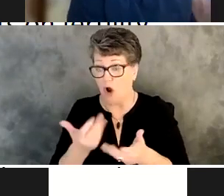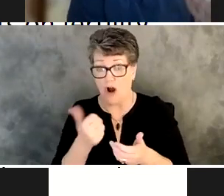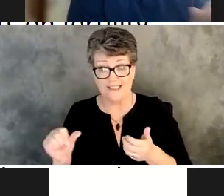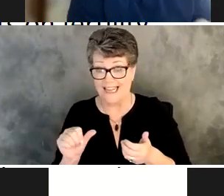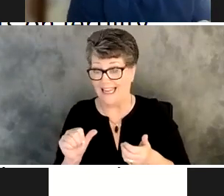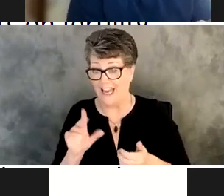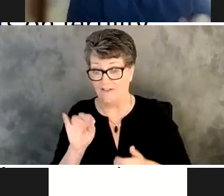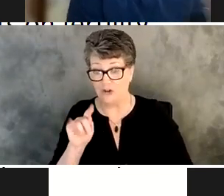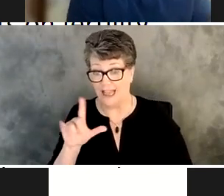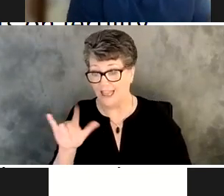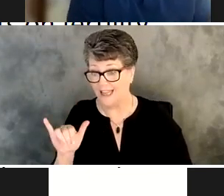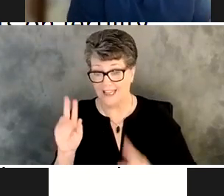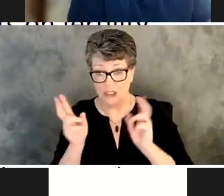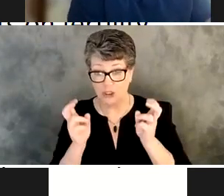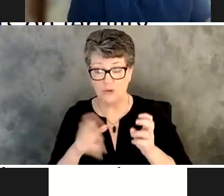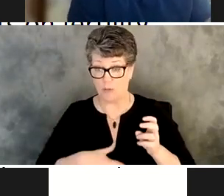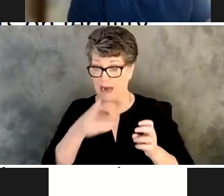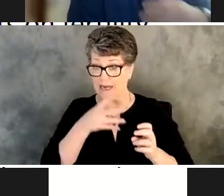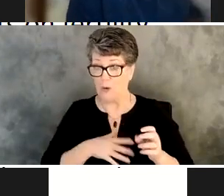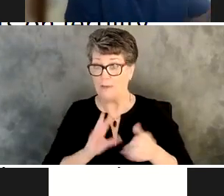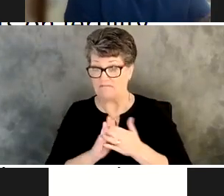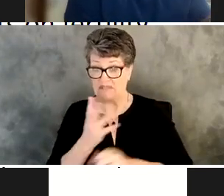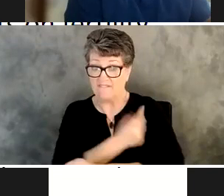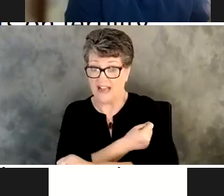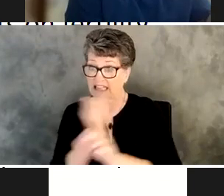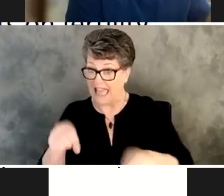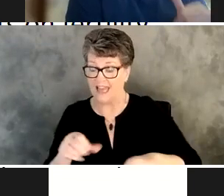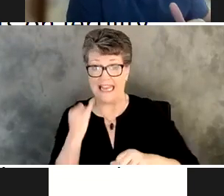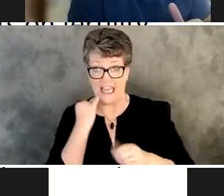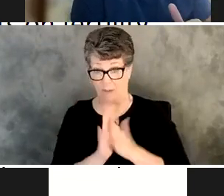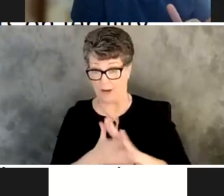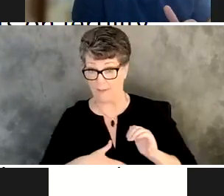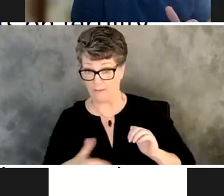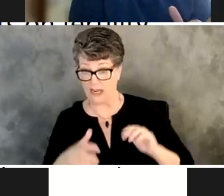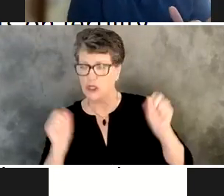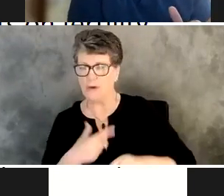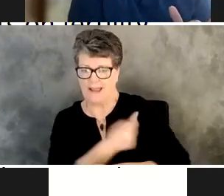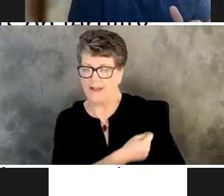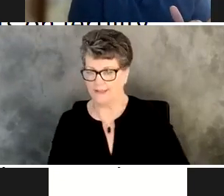issues. Pregnant women can get vaccinated. If you're thinking about becoming pregnant, you can get vaccinated.